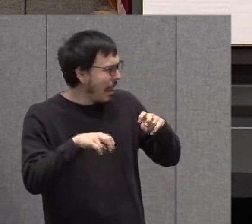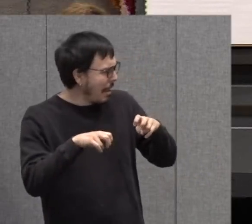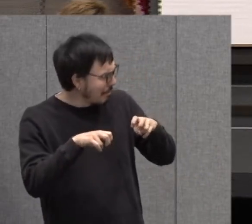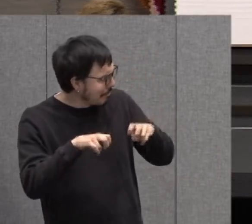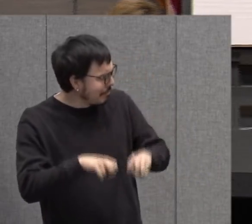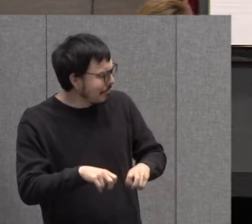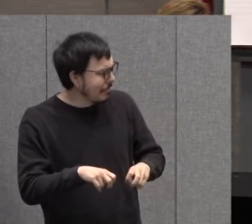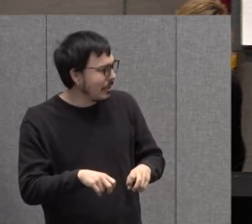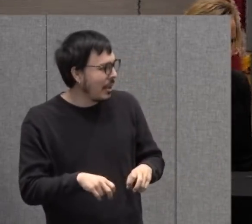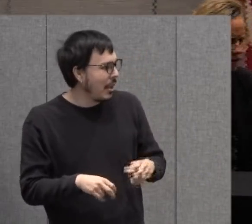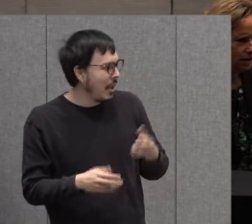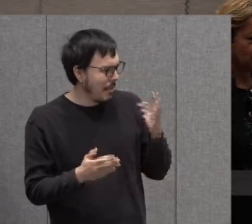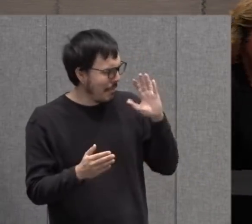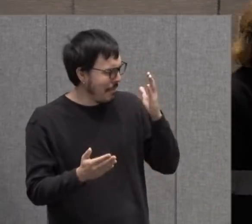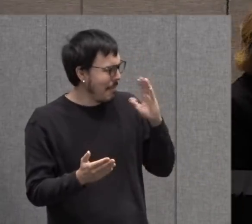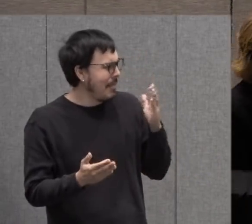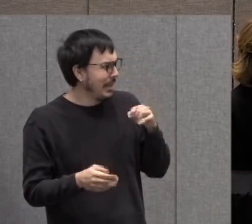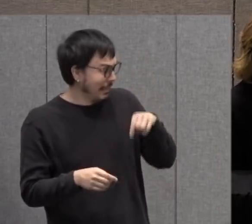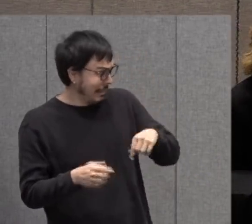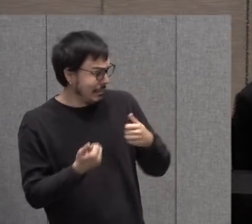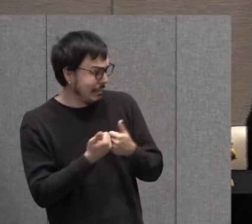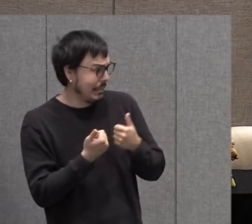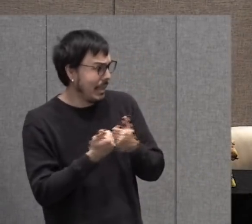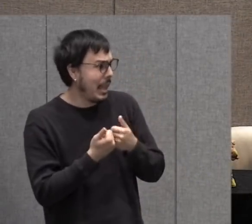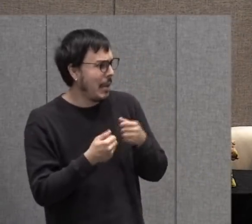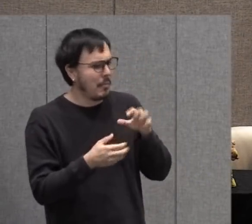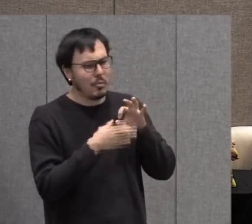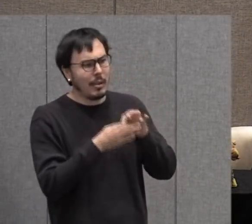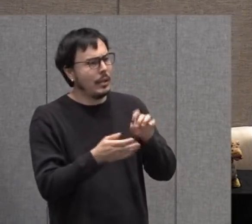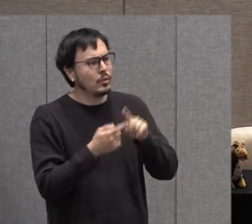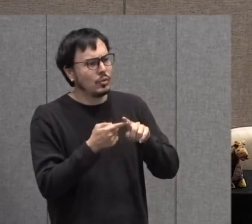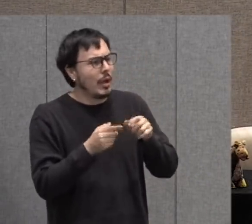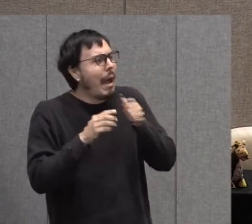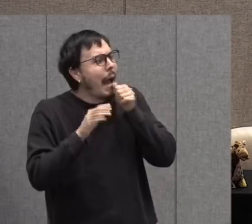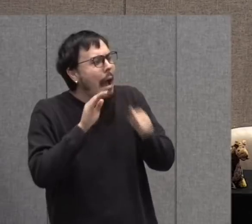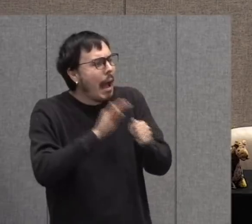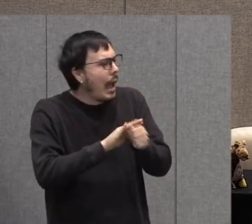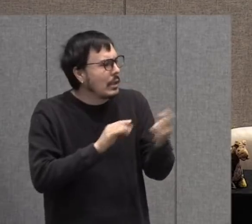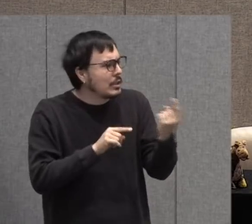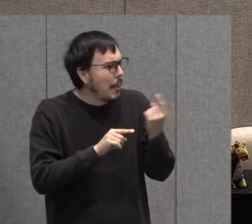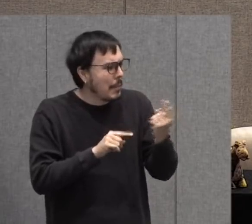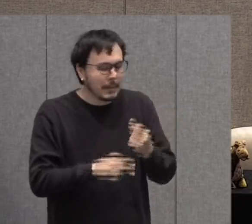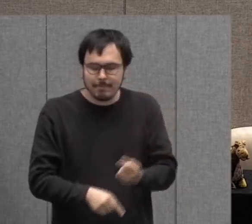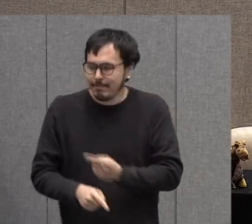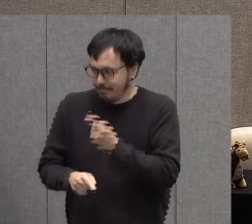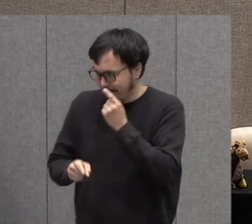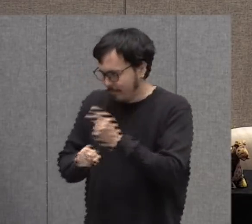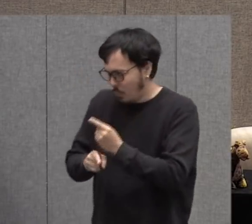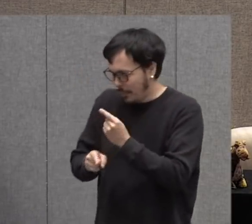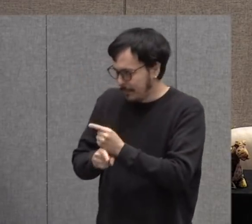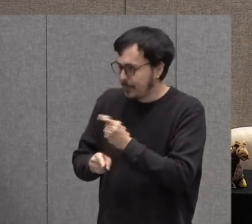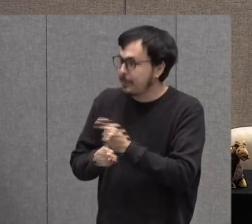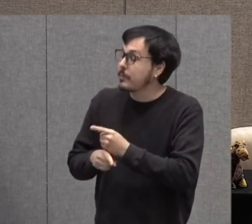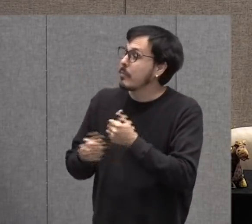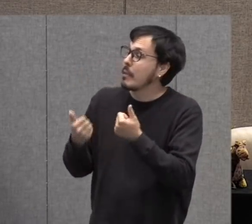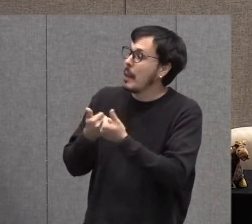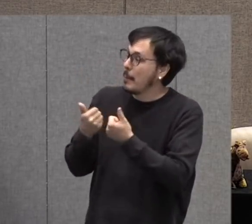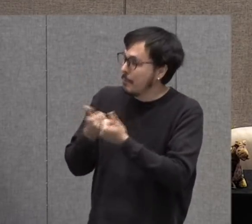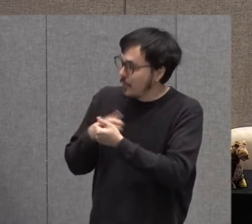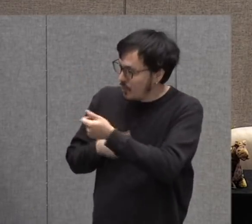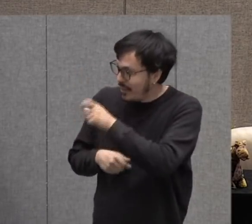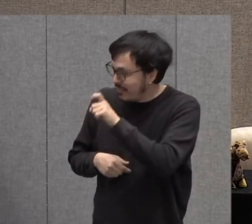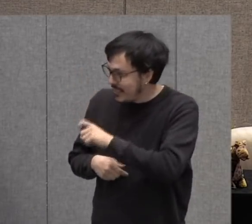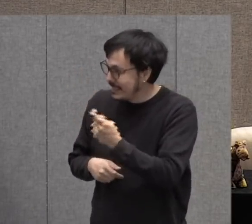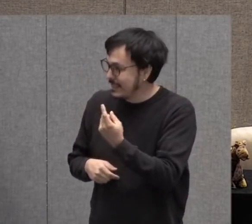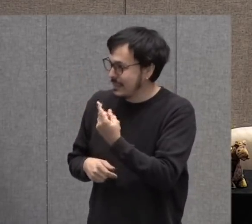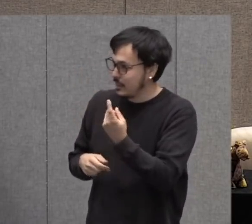things are hiding. You're exactly right. Okay. All right. So to play this game, Right? you need some sort of